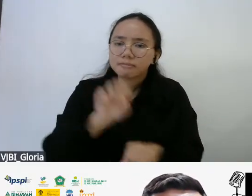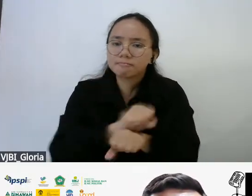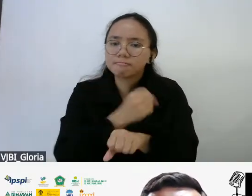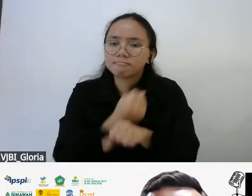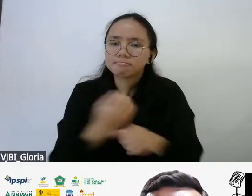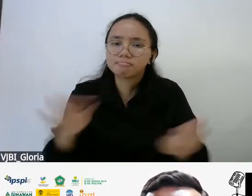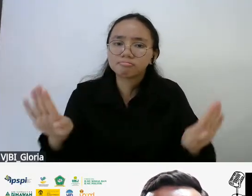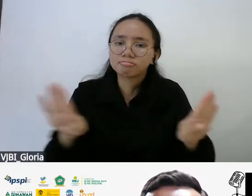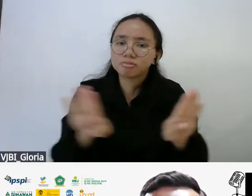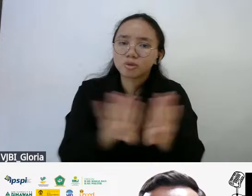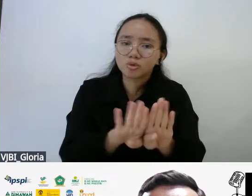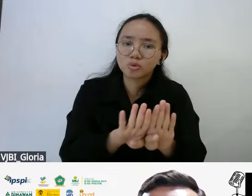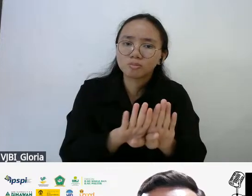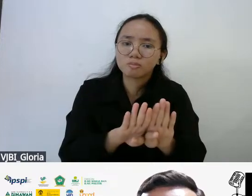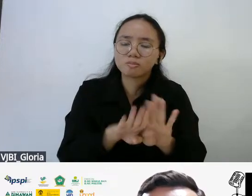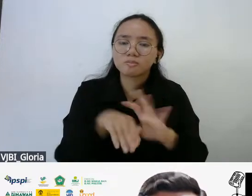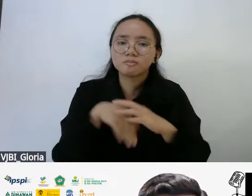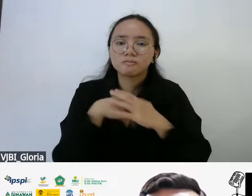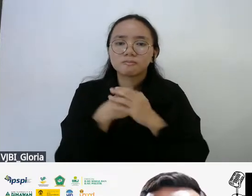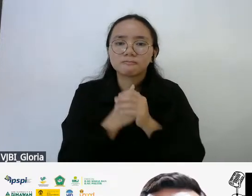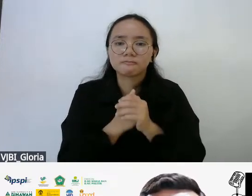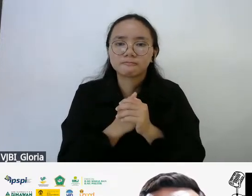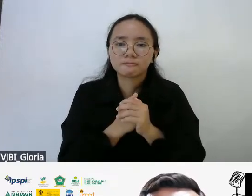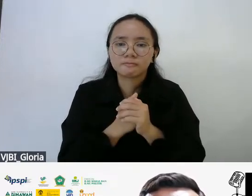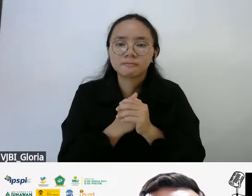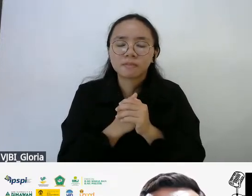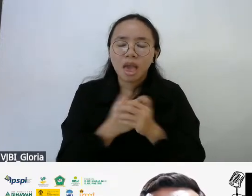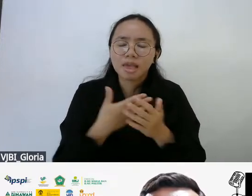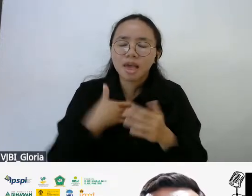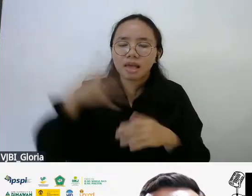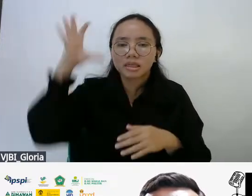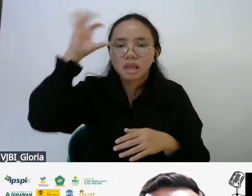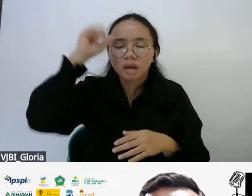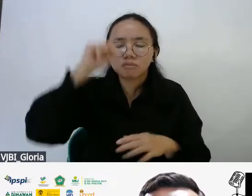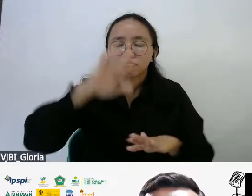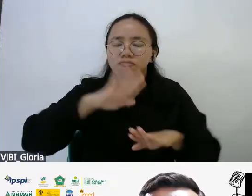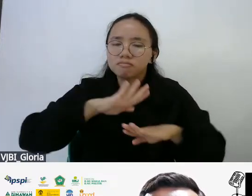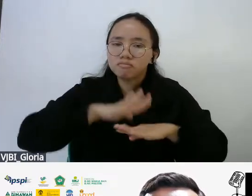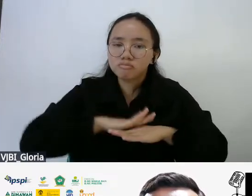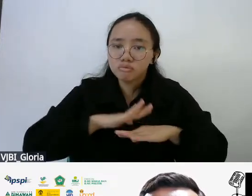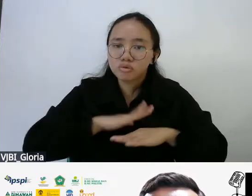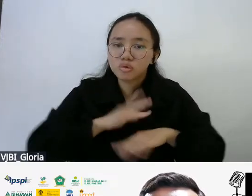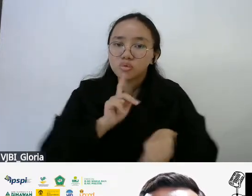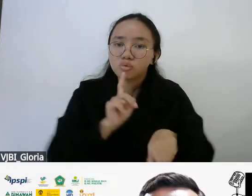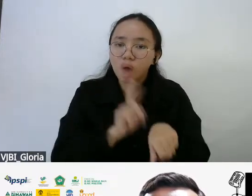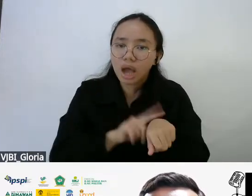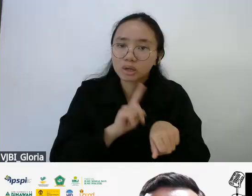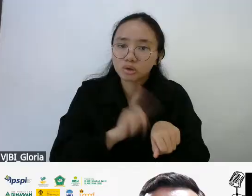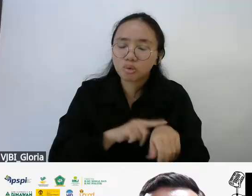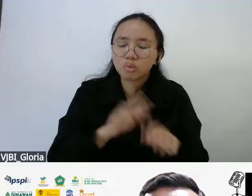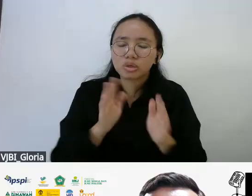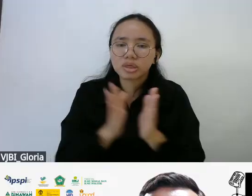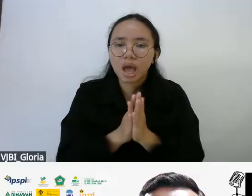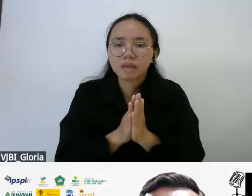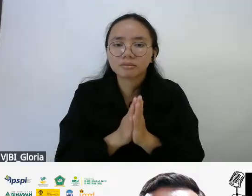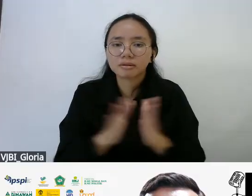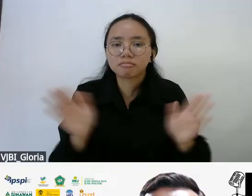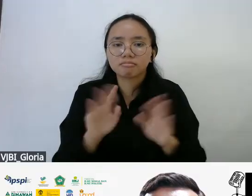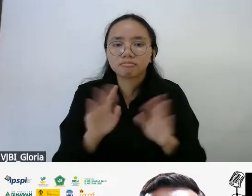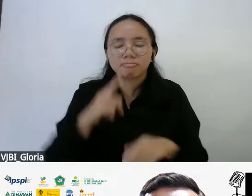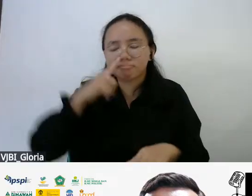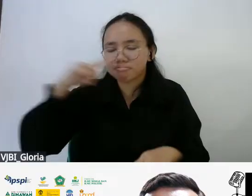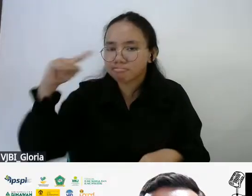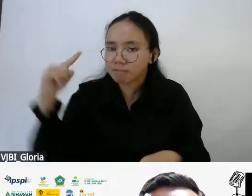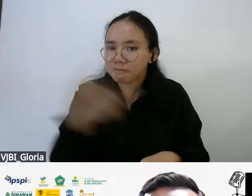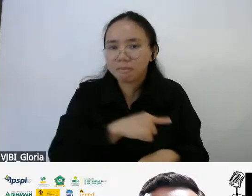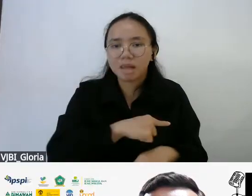It takes time. These are not going to be instantaneous. They take some time, but you would